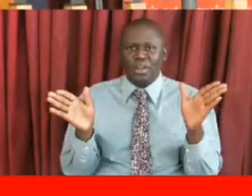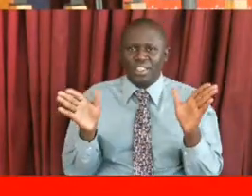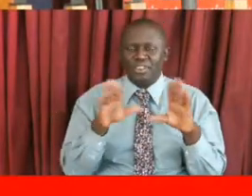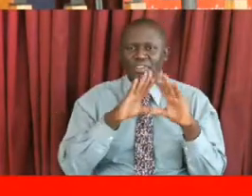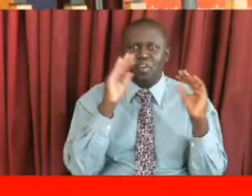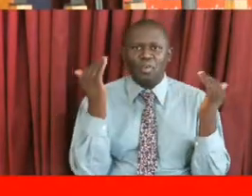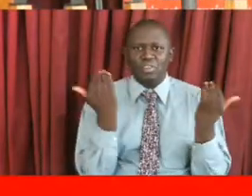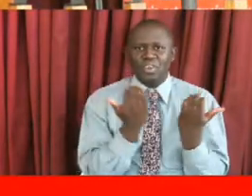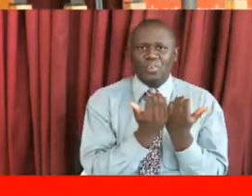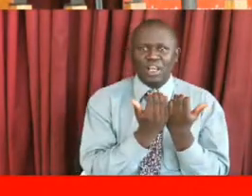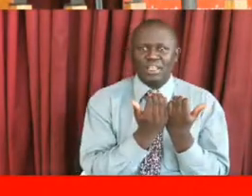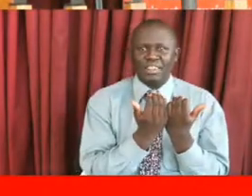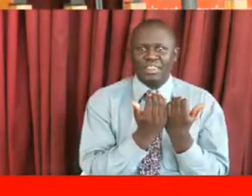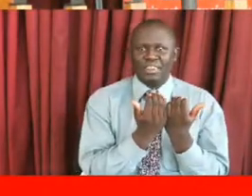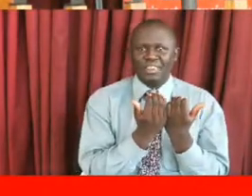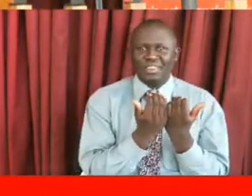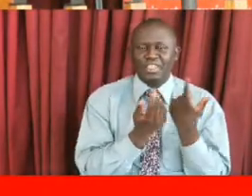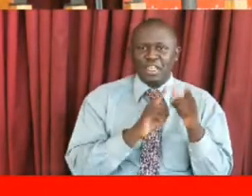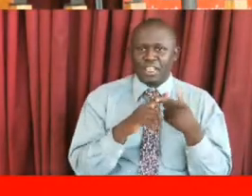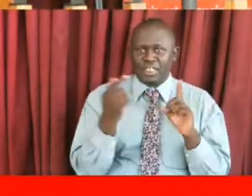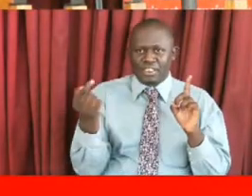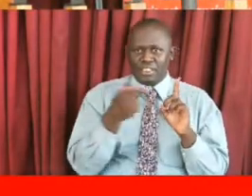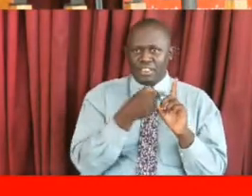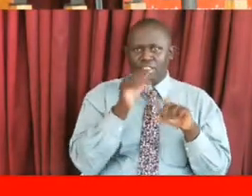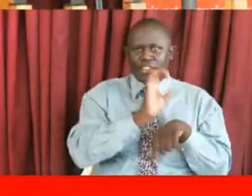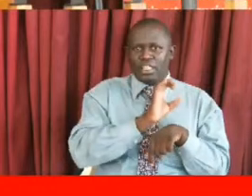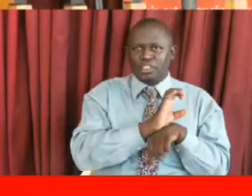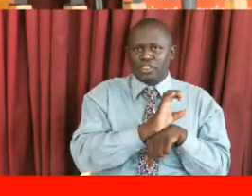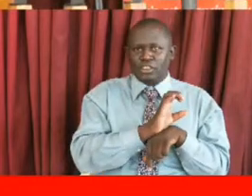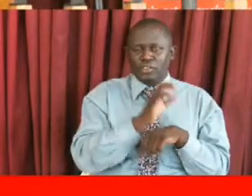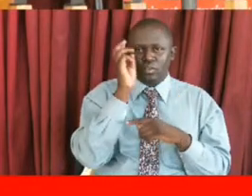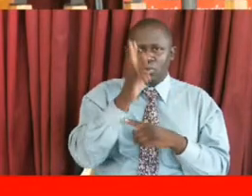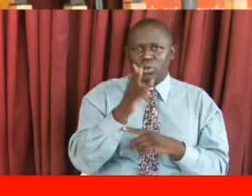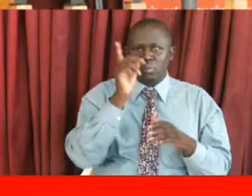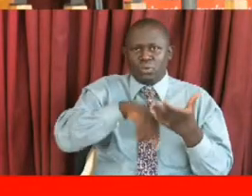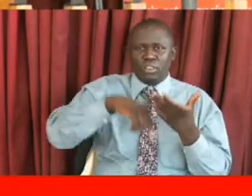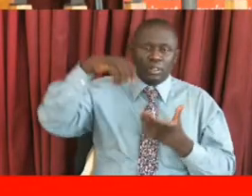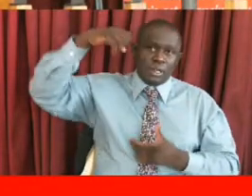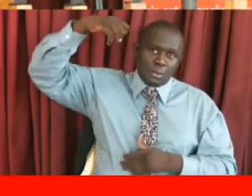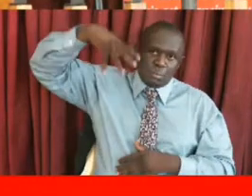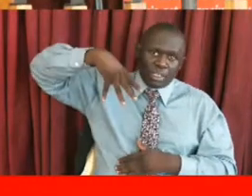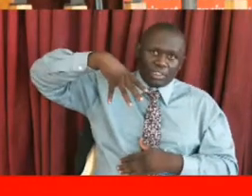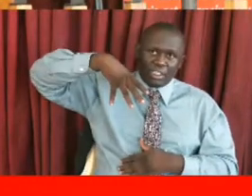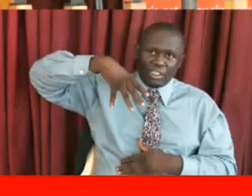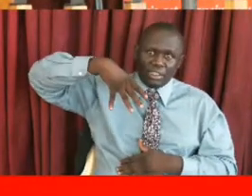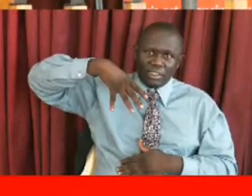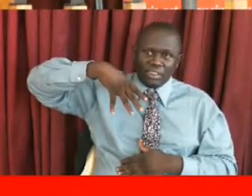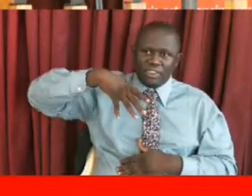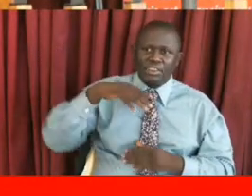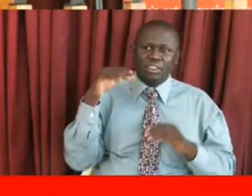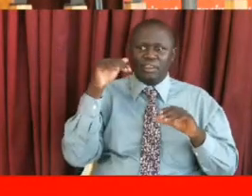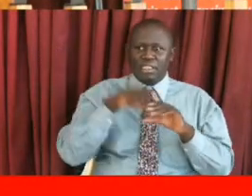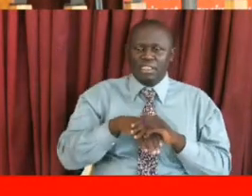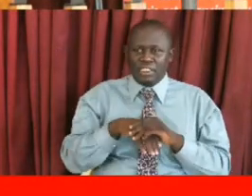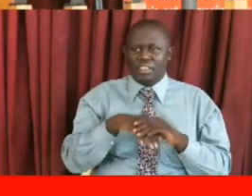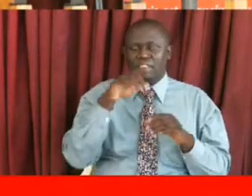the okay this church will be present in thean